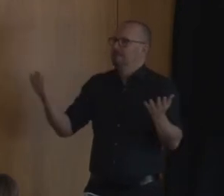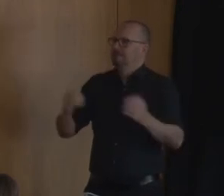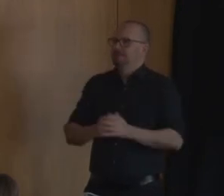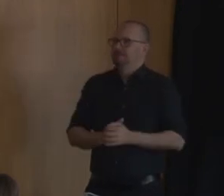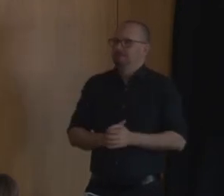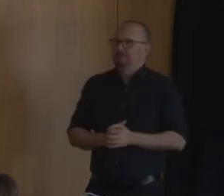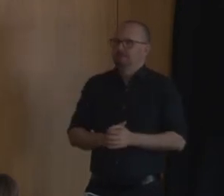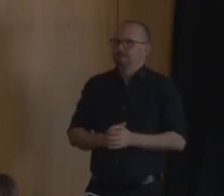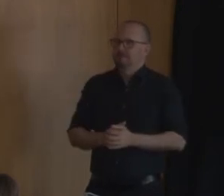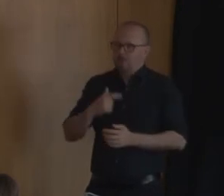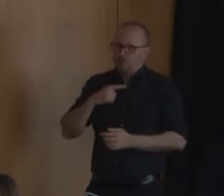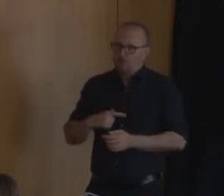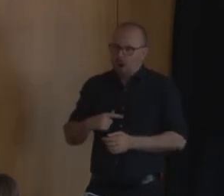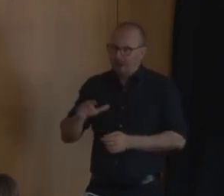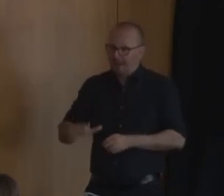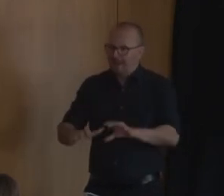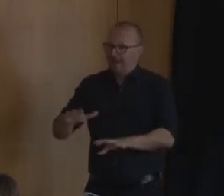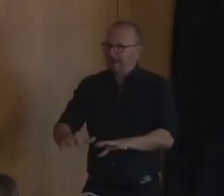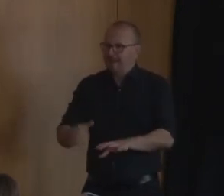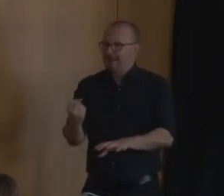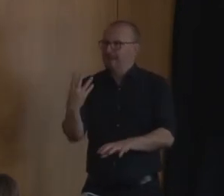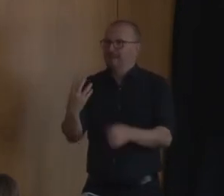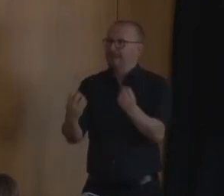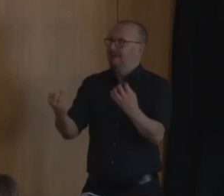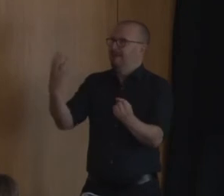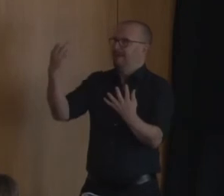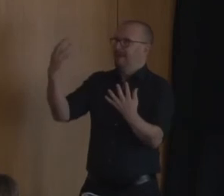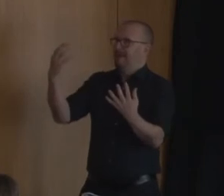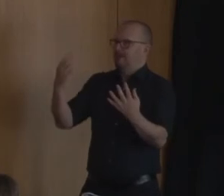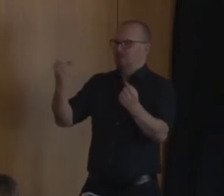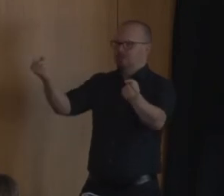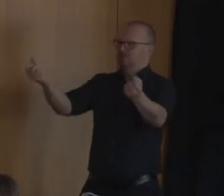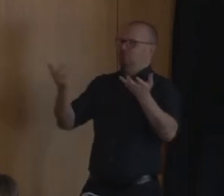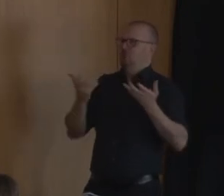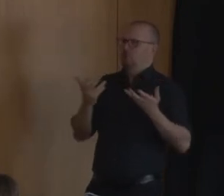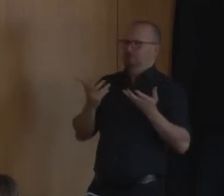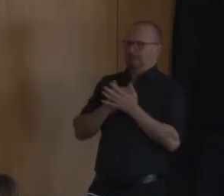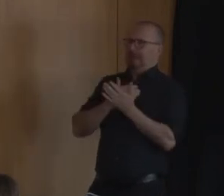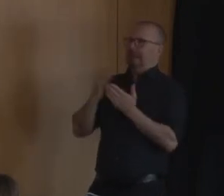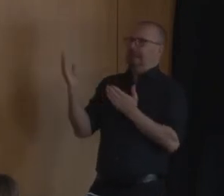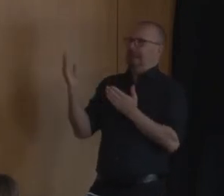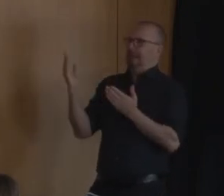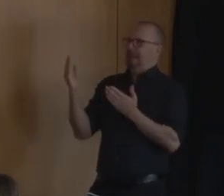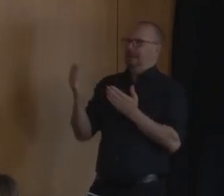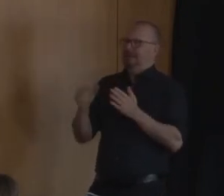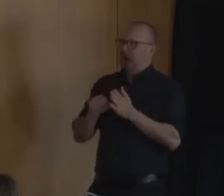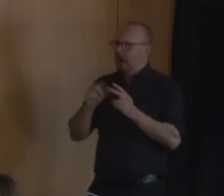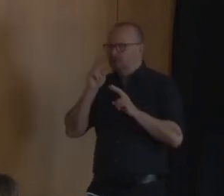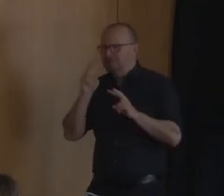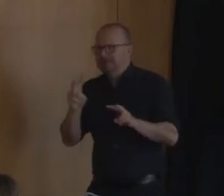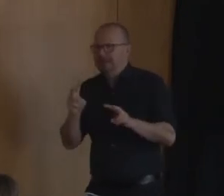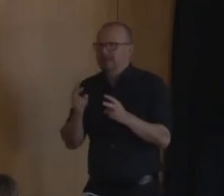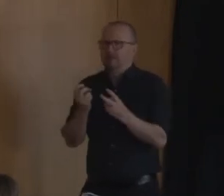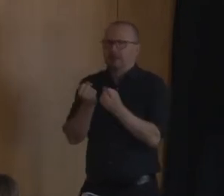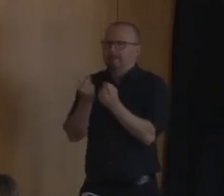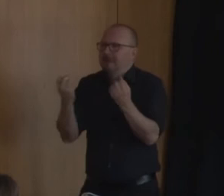payoff? Because it is so great at representing something that's otherwise hard to see, energy and abundance in quite